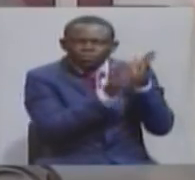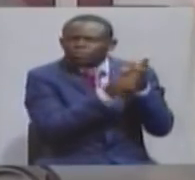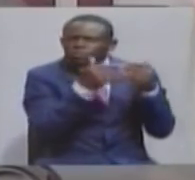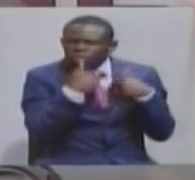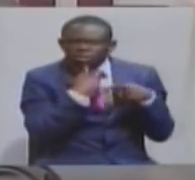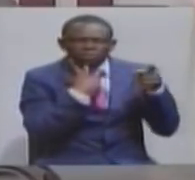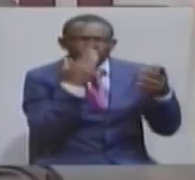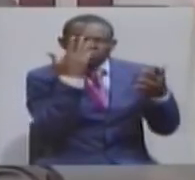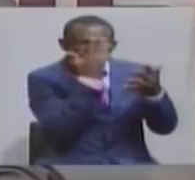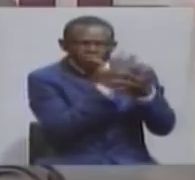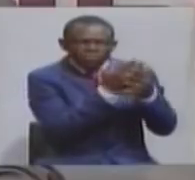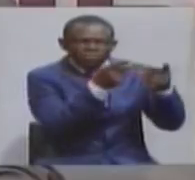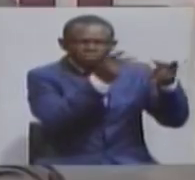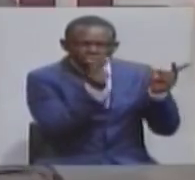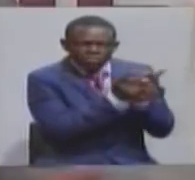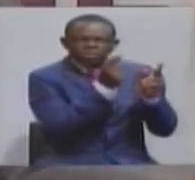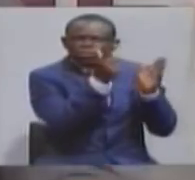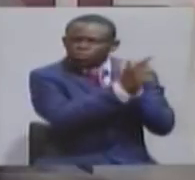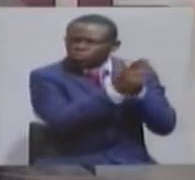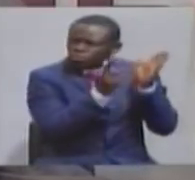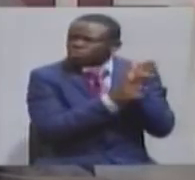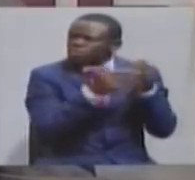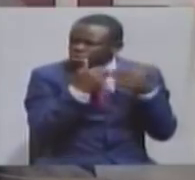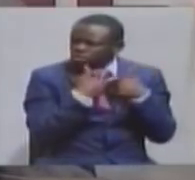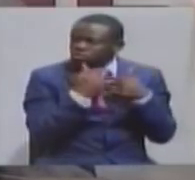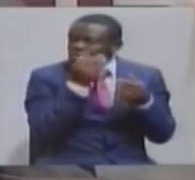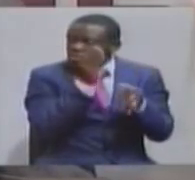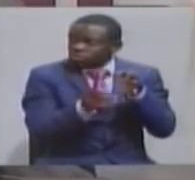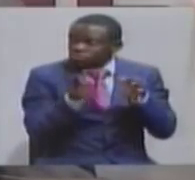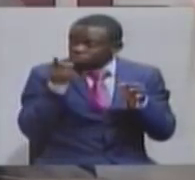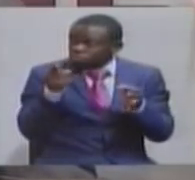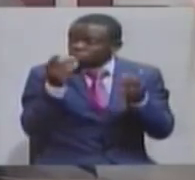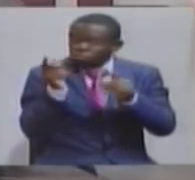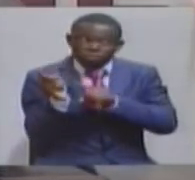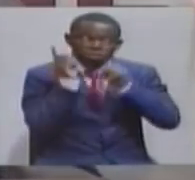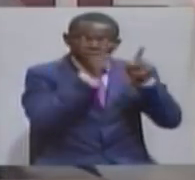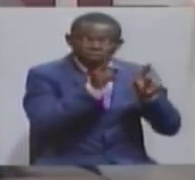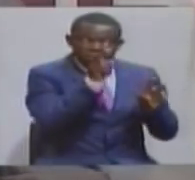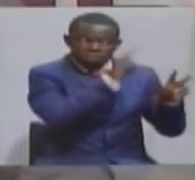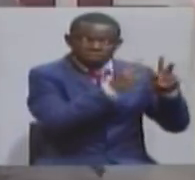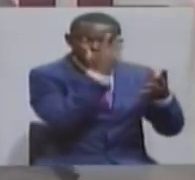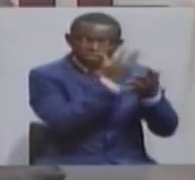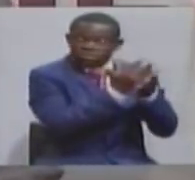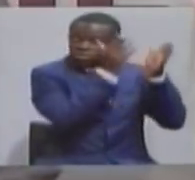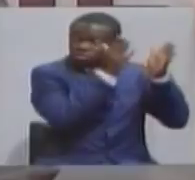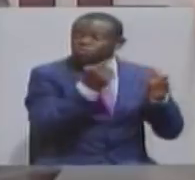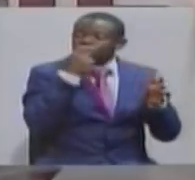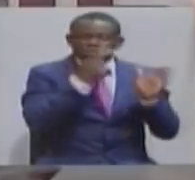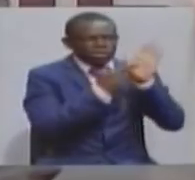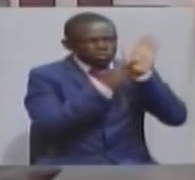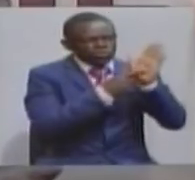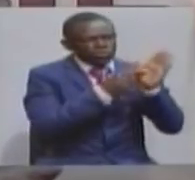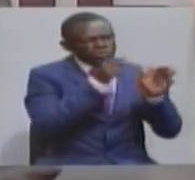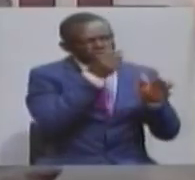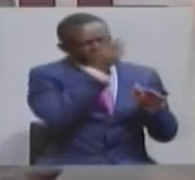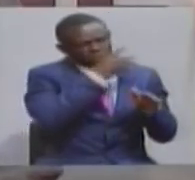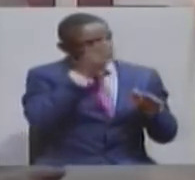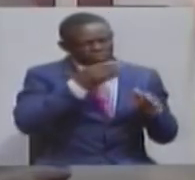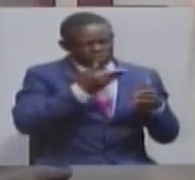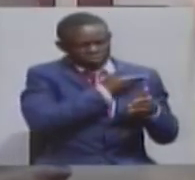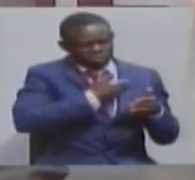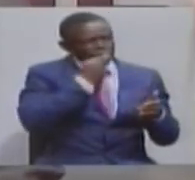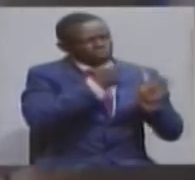NRC. If you don't have it, you can't say, well, they have been stopped because opposition. That's not true. Do you agree have been stopped that because you didn't meet the necessary